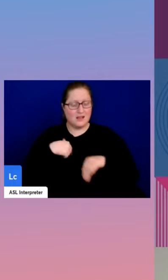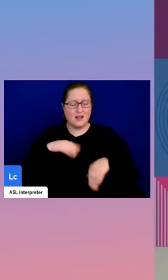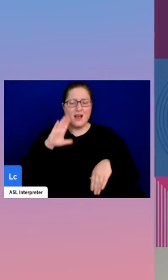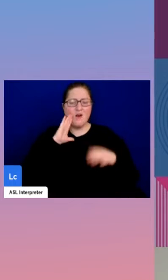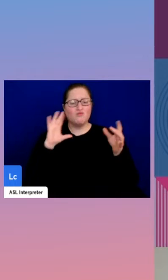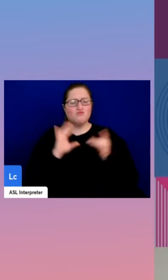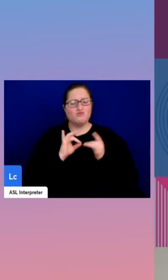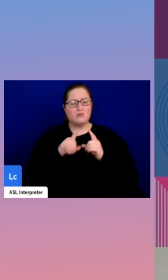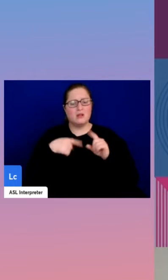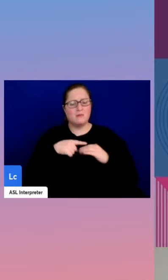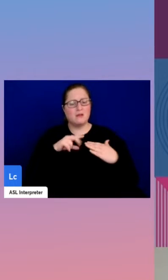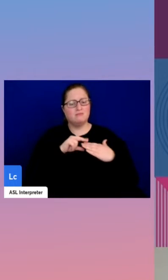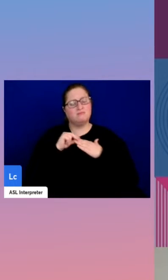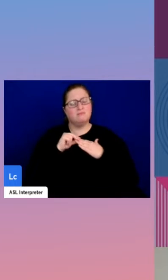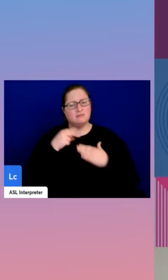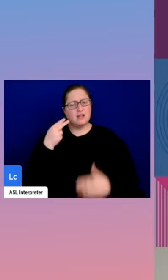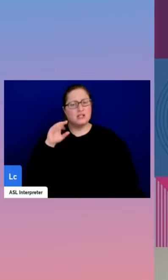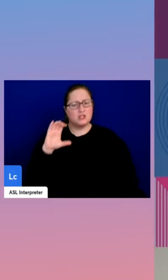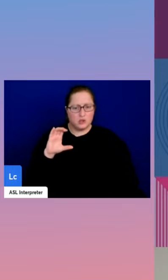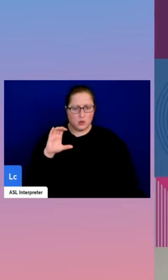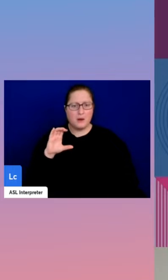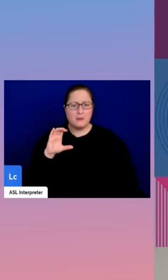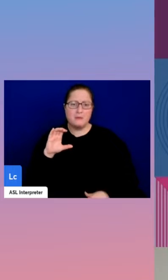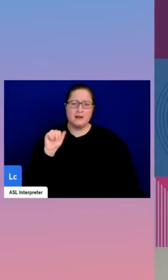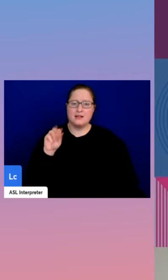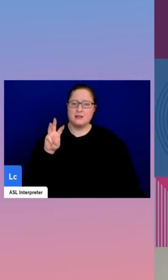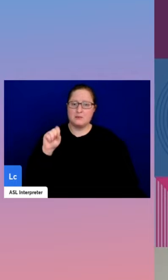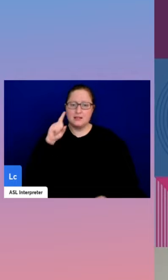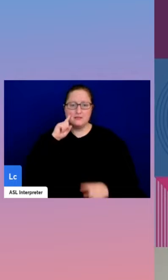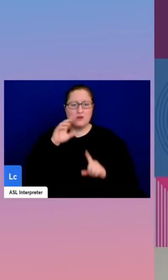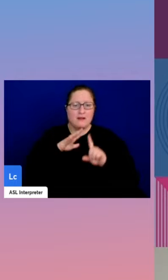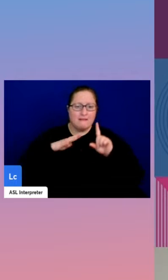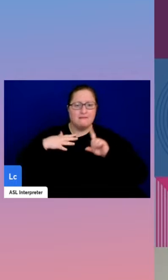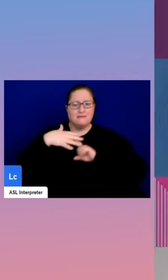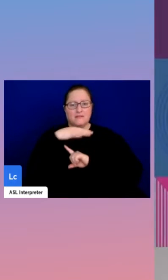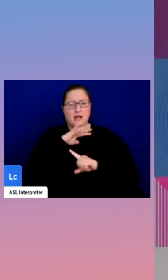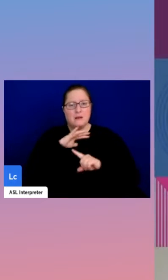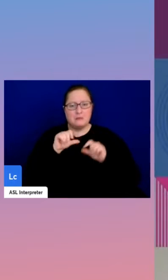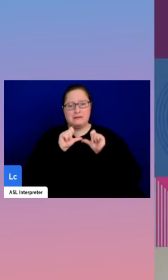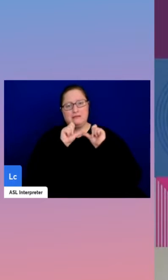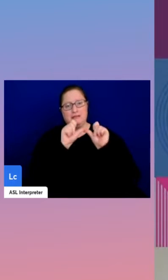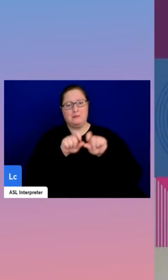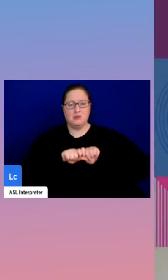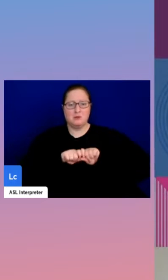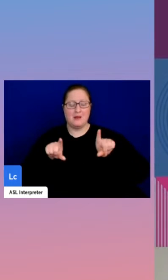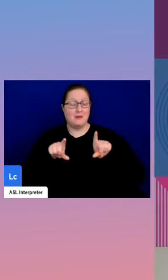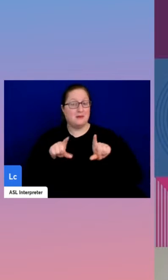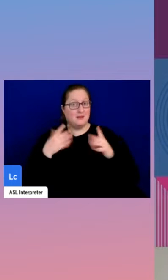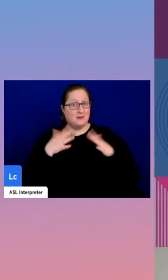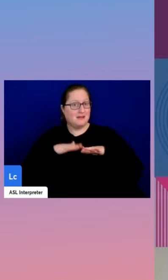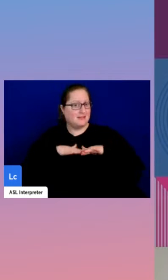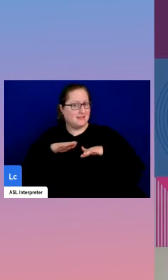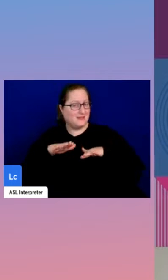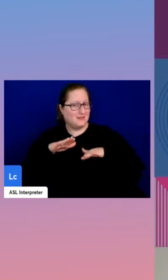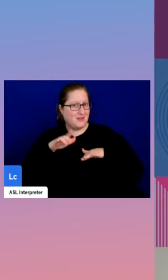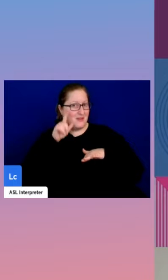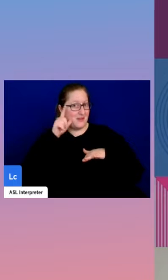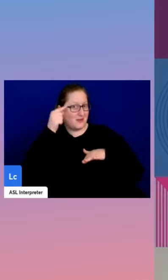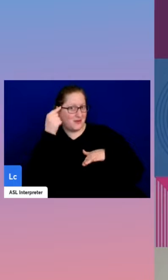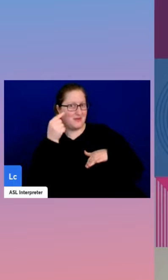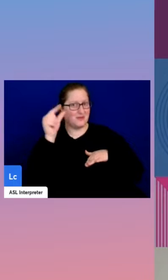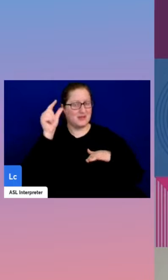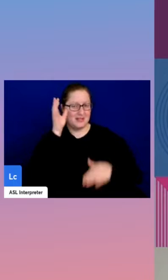about leveraging HashiCorp and AWS for environmentally sustainable deployments, a step into the green future, where we'll